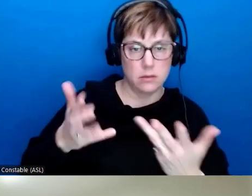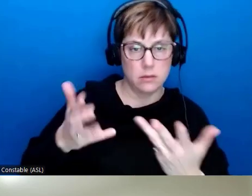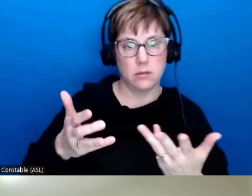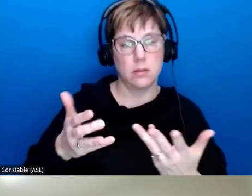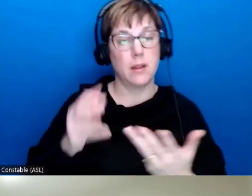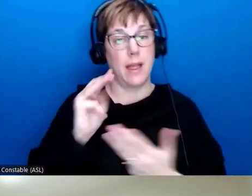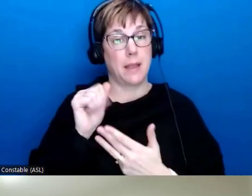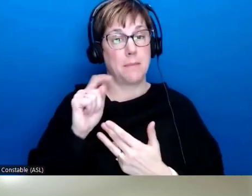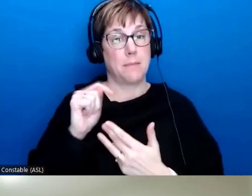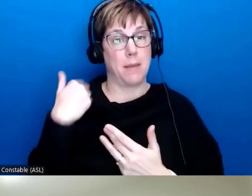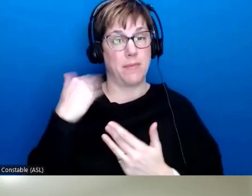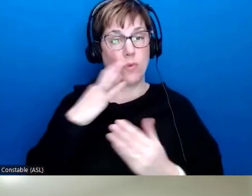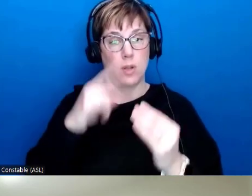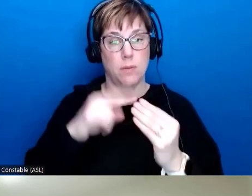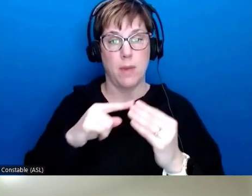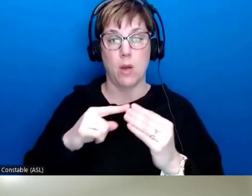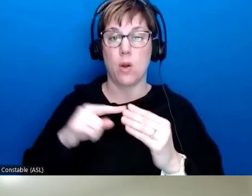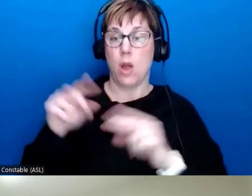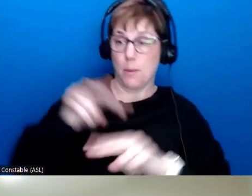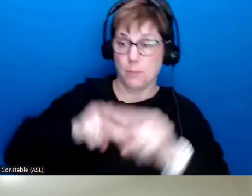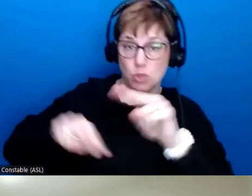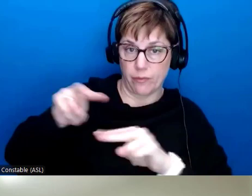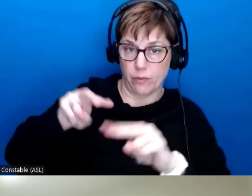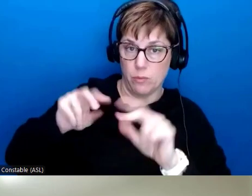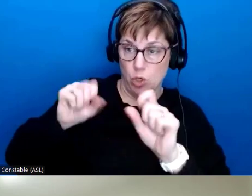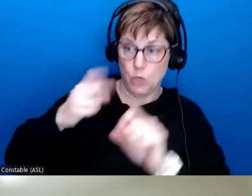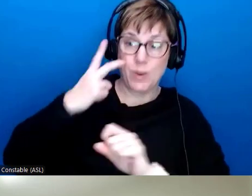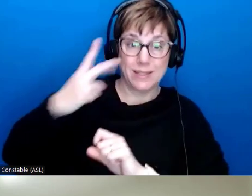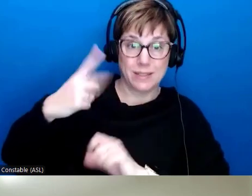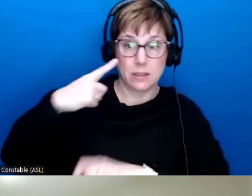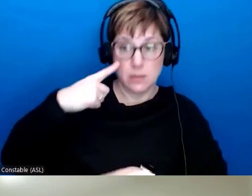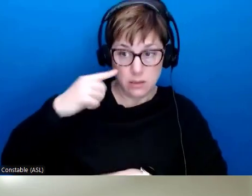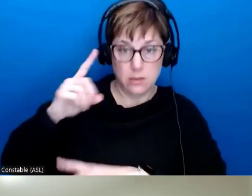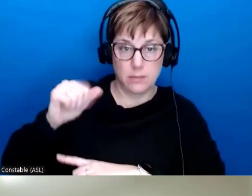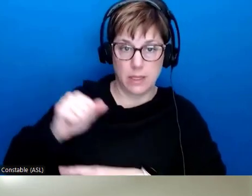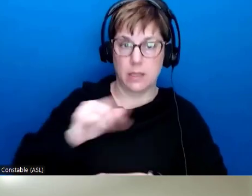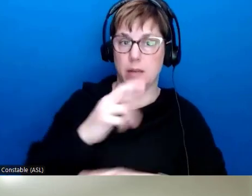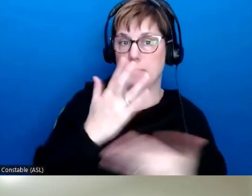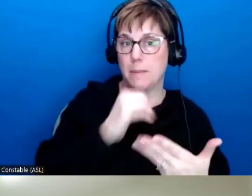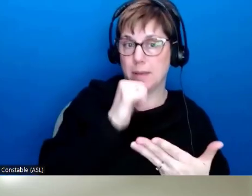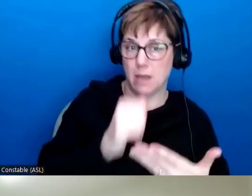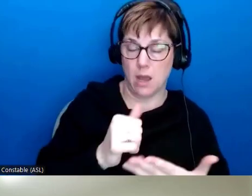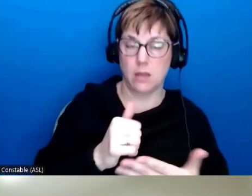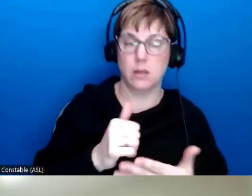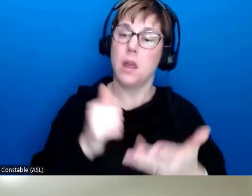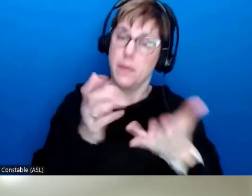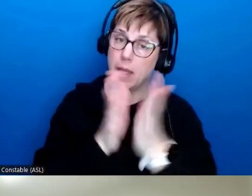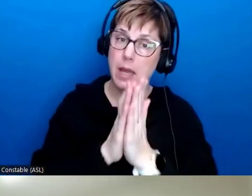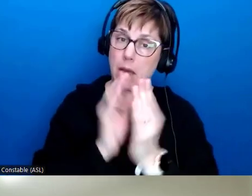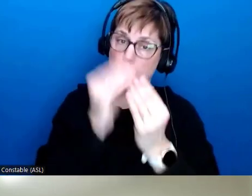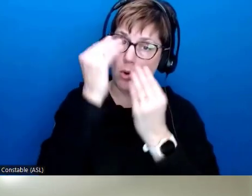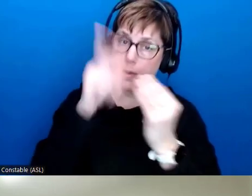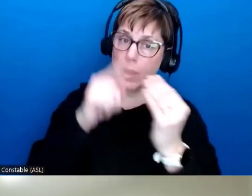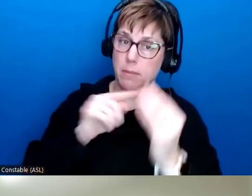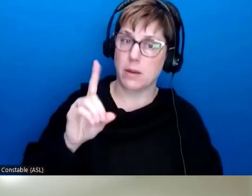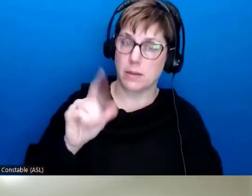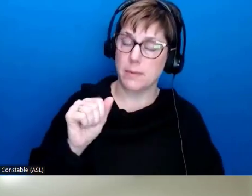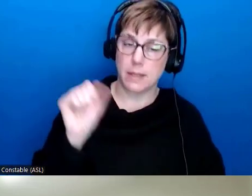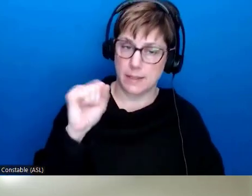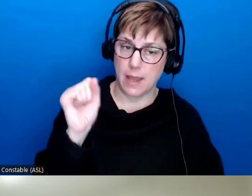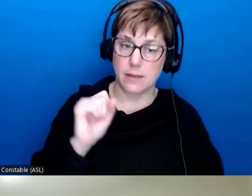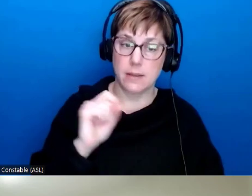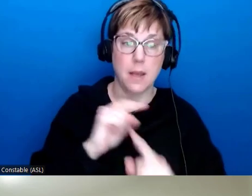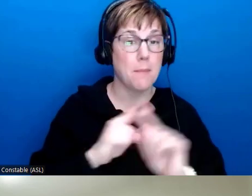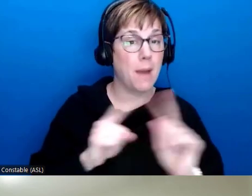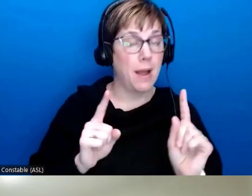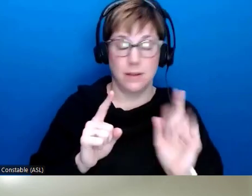was talking about, observable disability. They can ask for more information related to your disability for sure. But what they